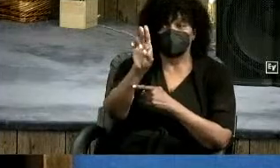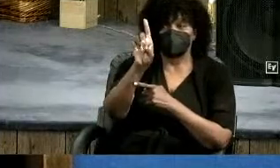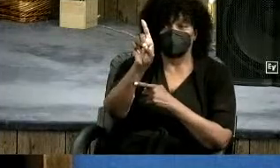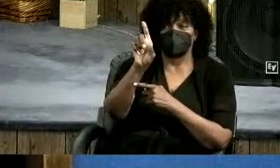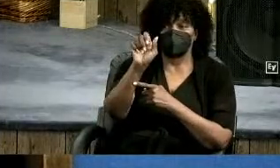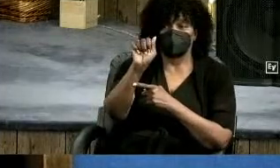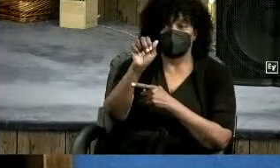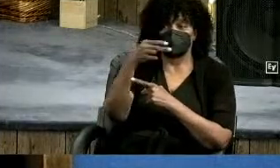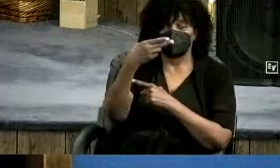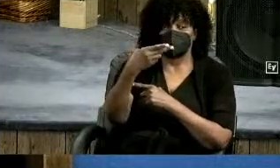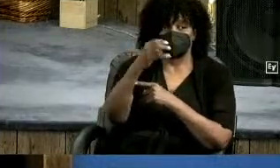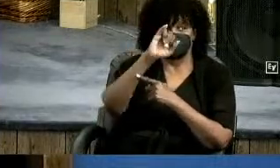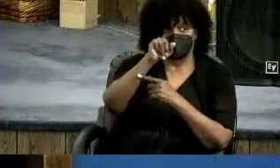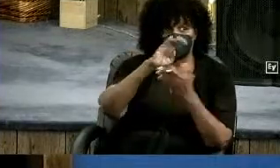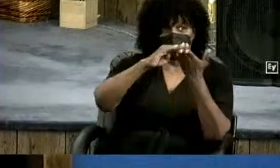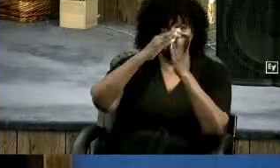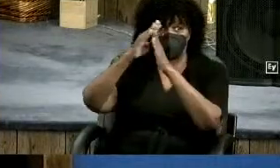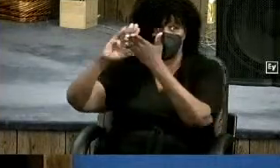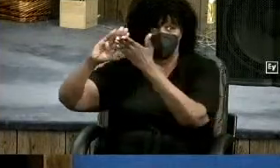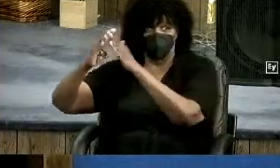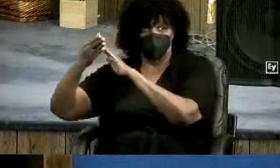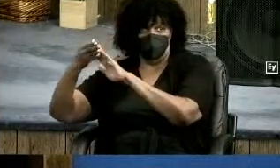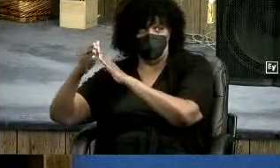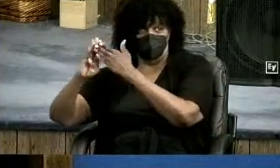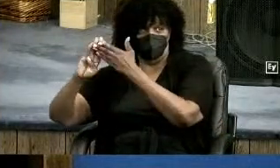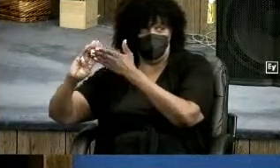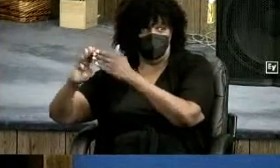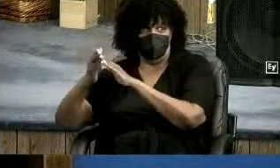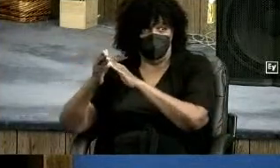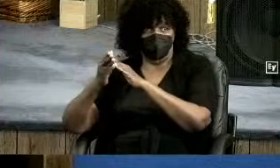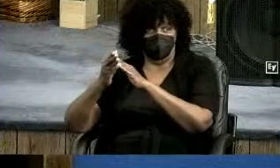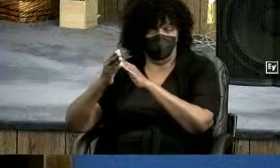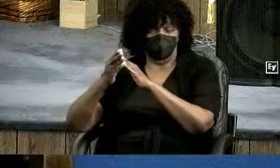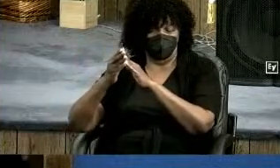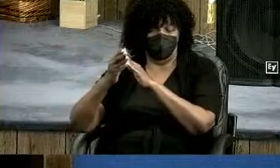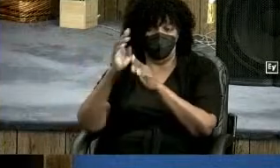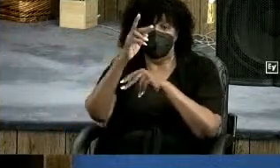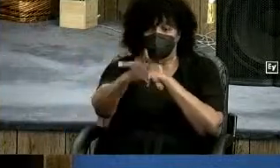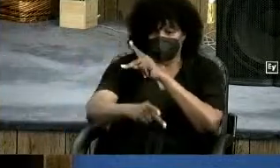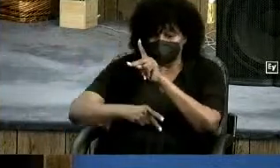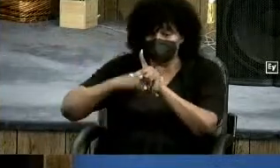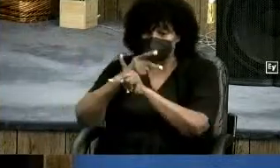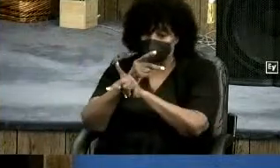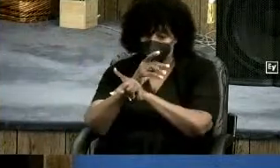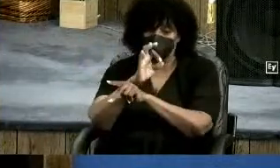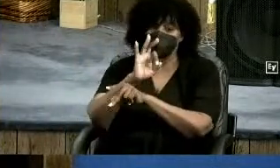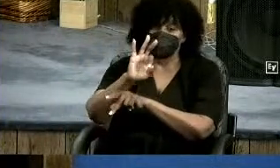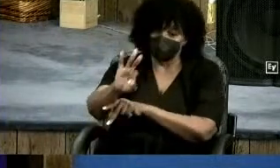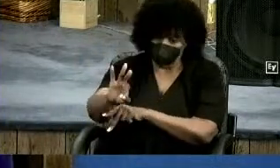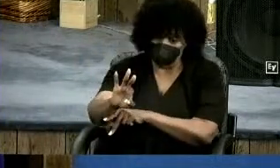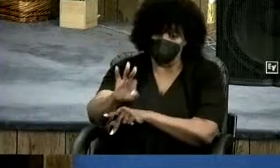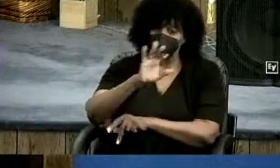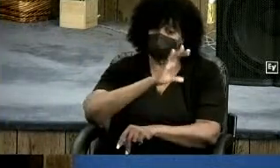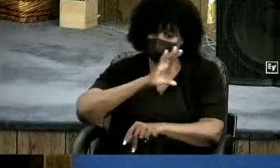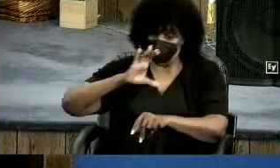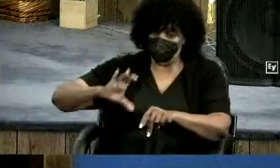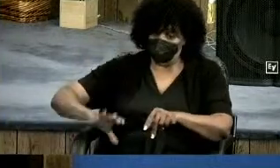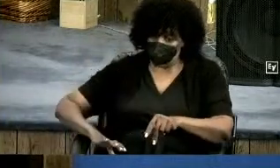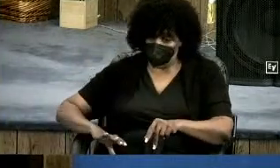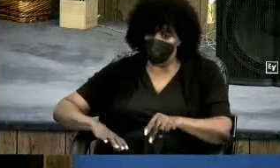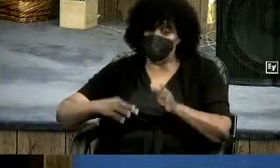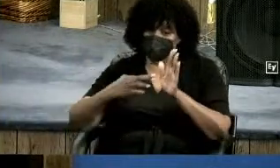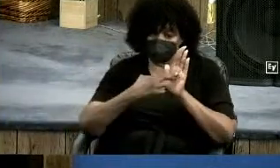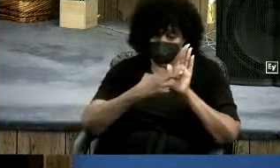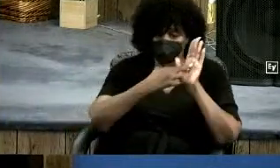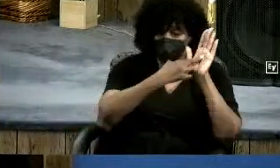Oh, I got to go Nisi, but I got to tell you this. This is a type of Christ. This is a foreshadowing of what God is going to